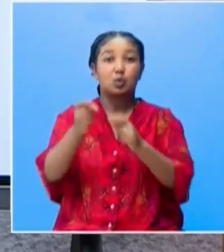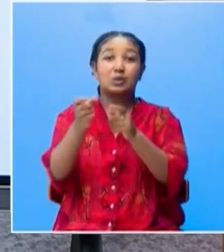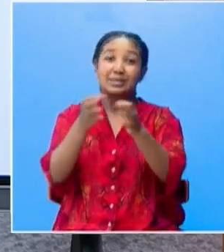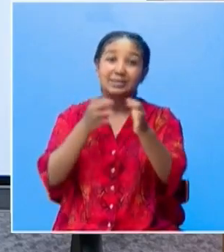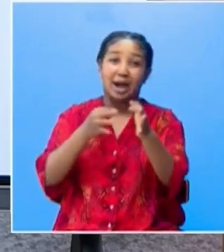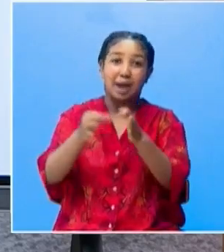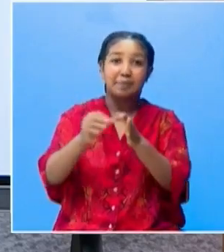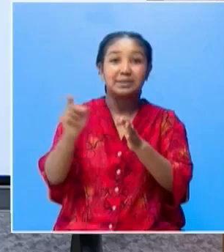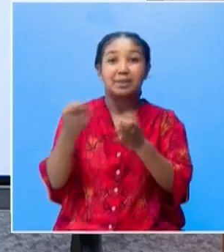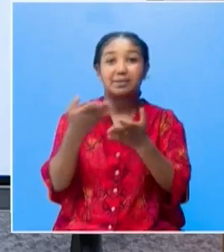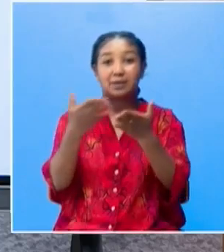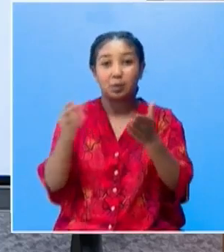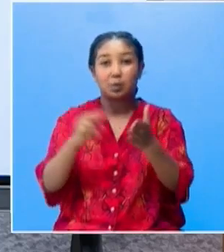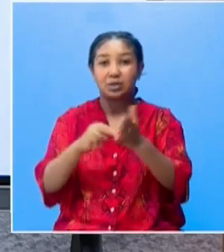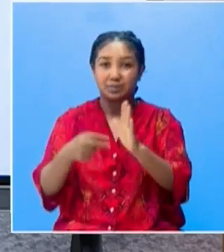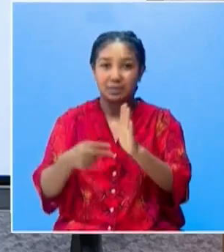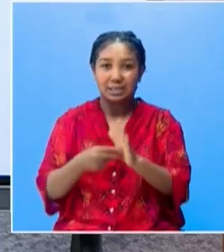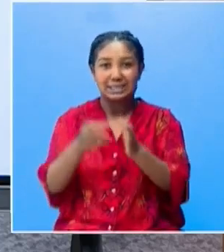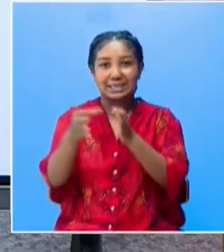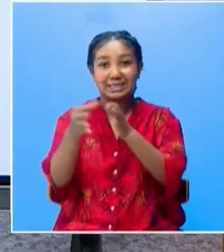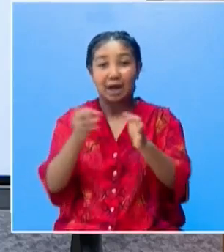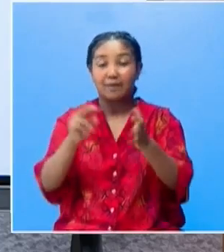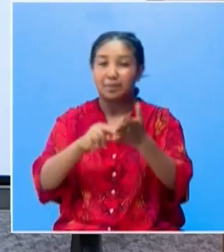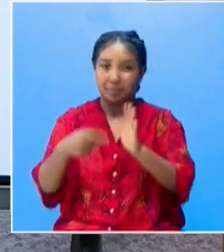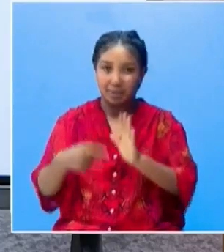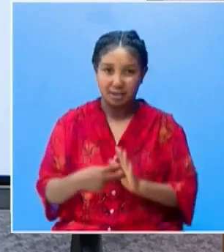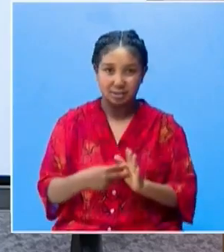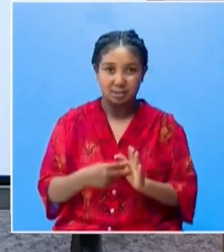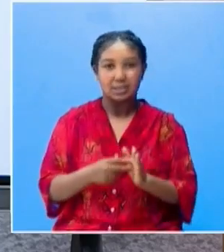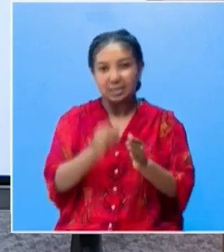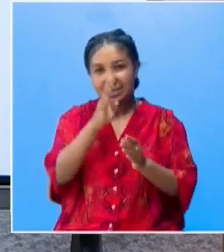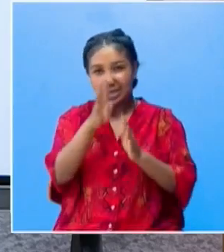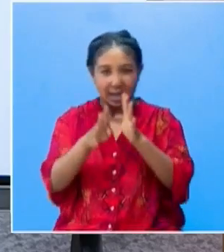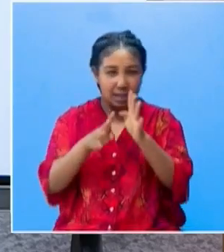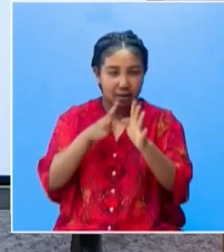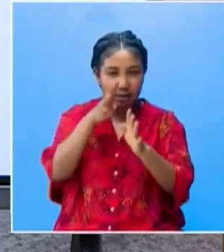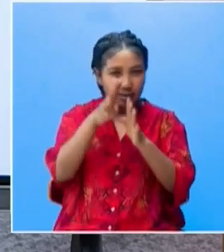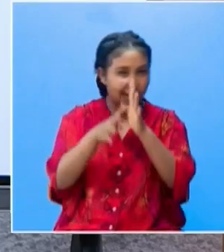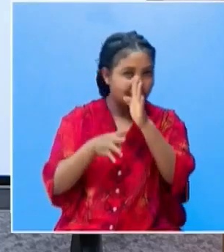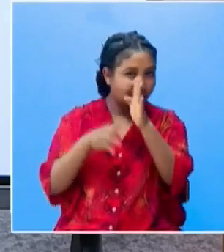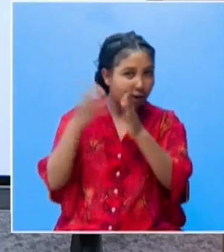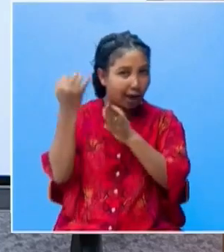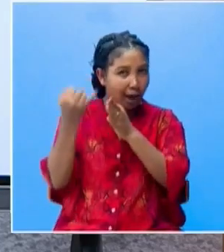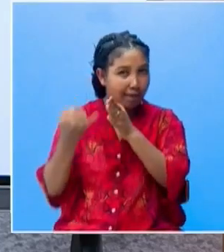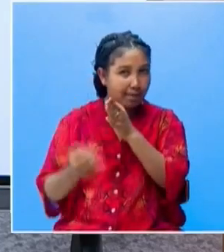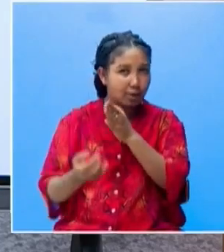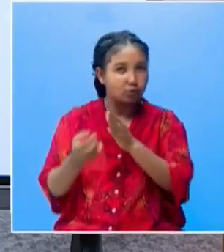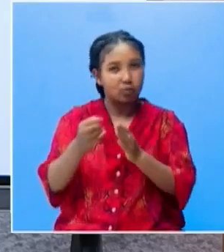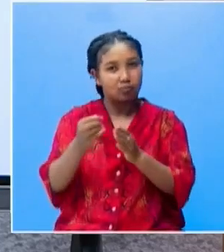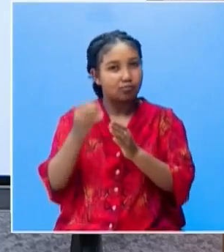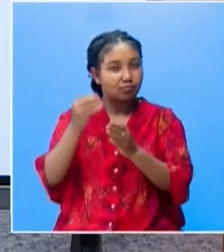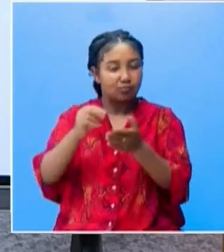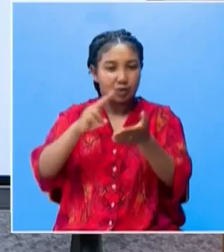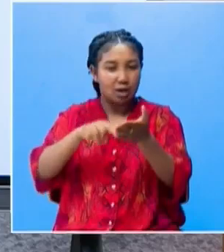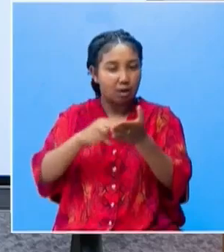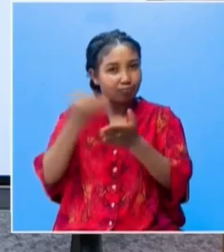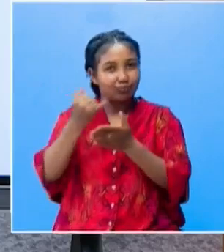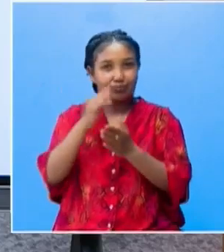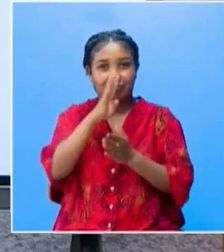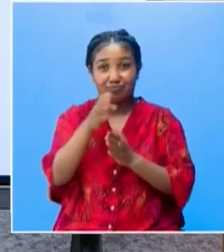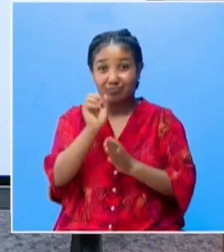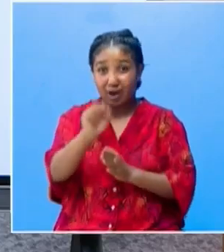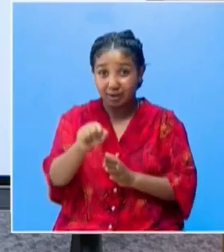describe something, which means describing means creating an image or a picture on the reader's mind,